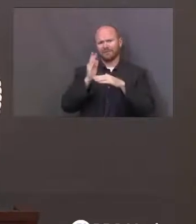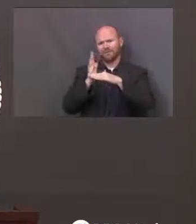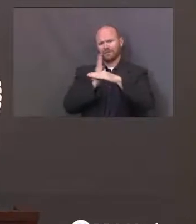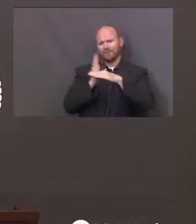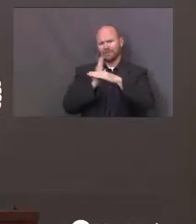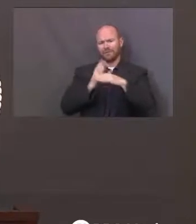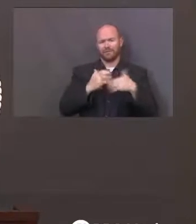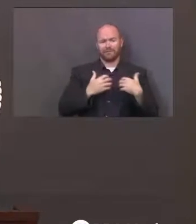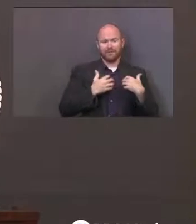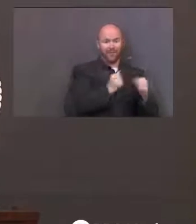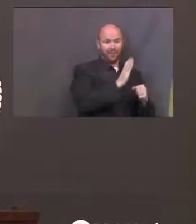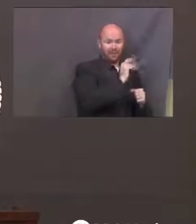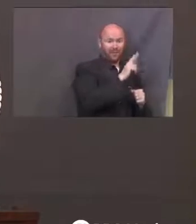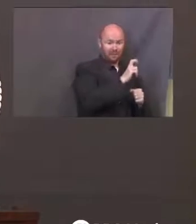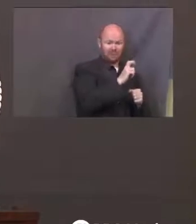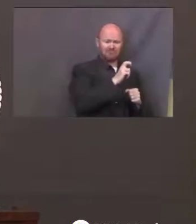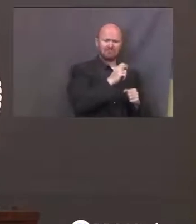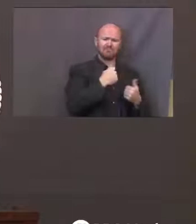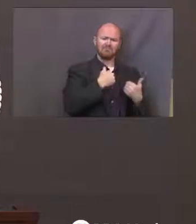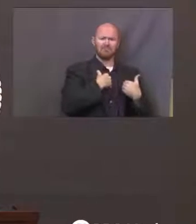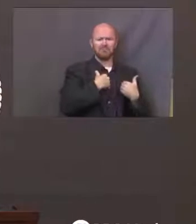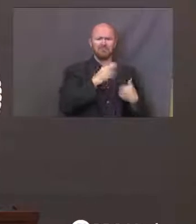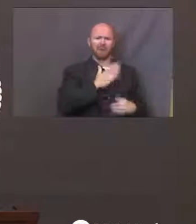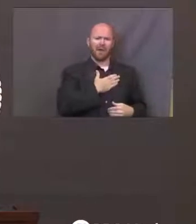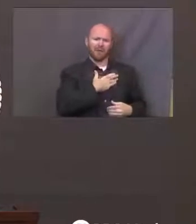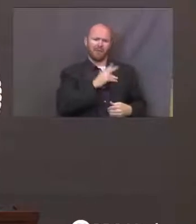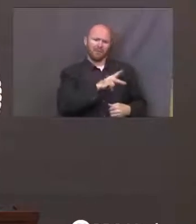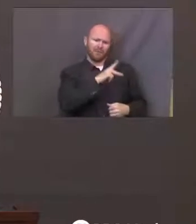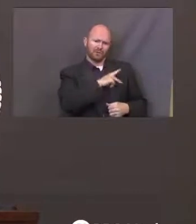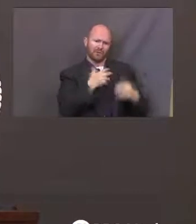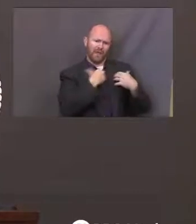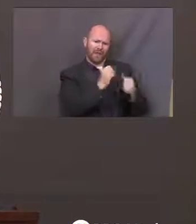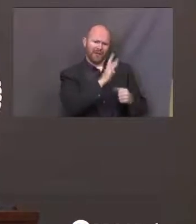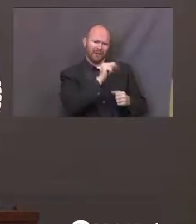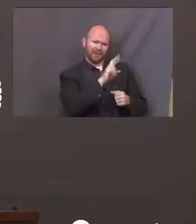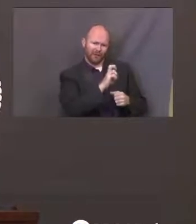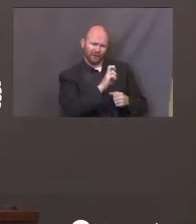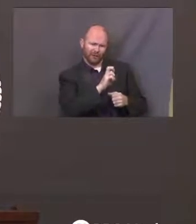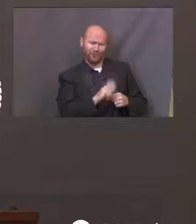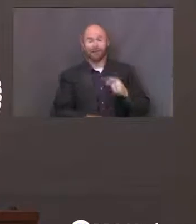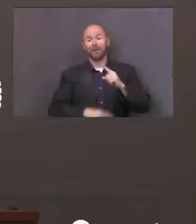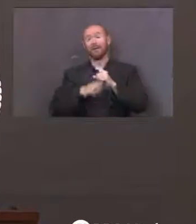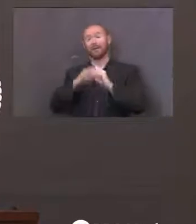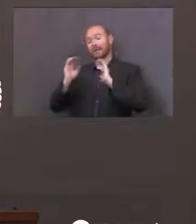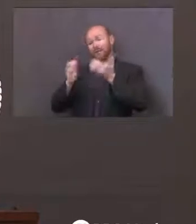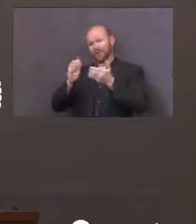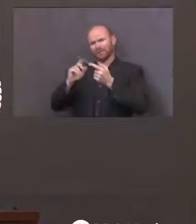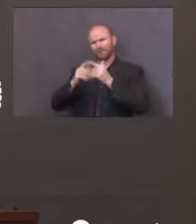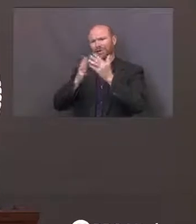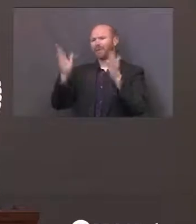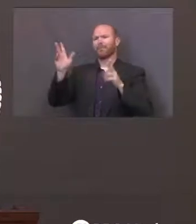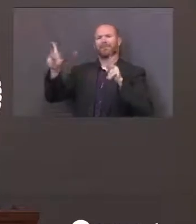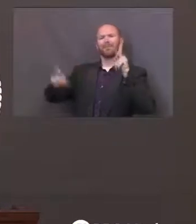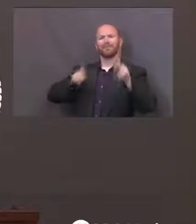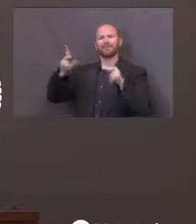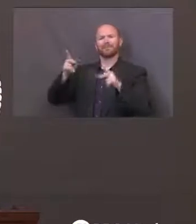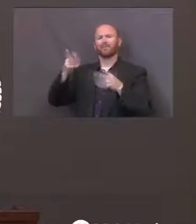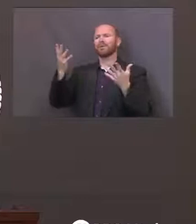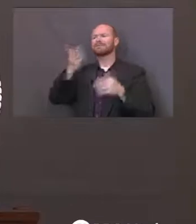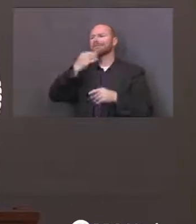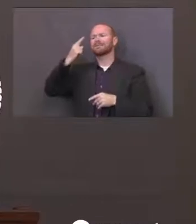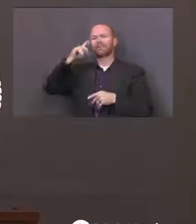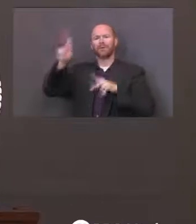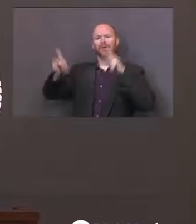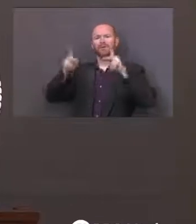care we take as individuals and our personal health needs and the public health care needs, which are a little broader. And